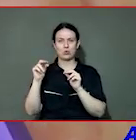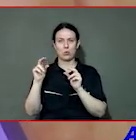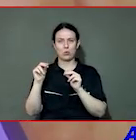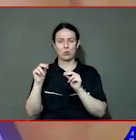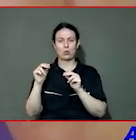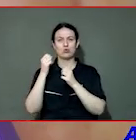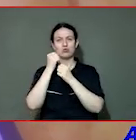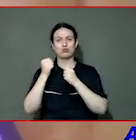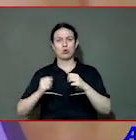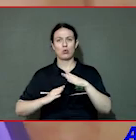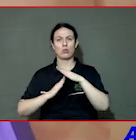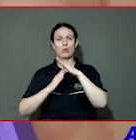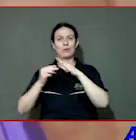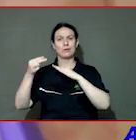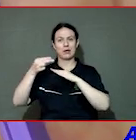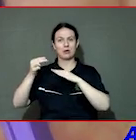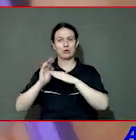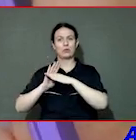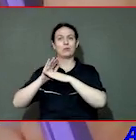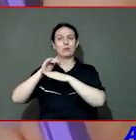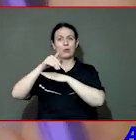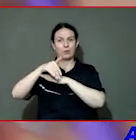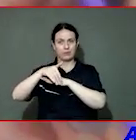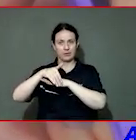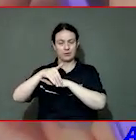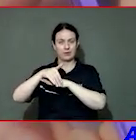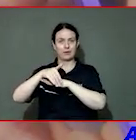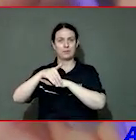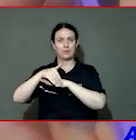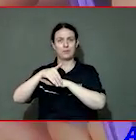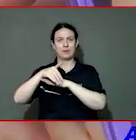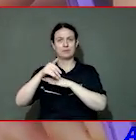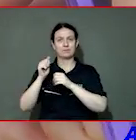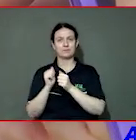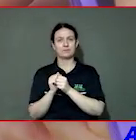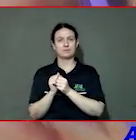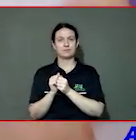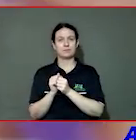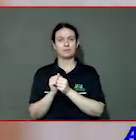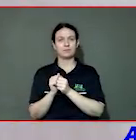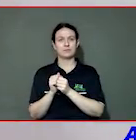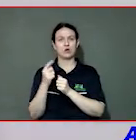the strongest hydrogen bonds in A,